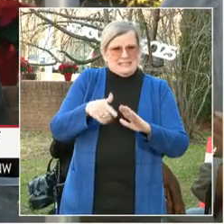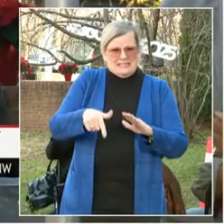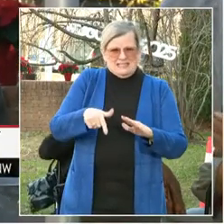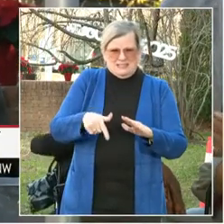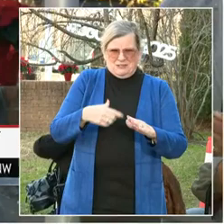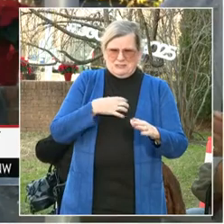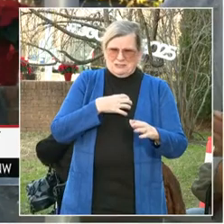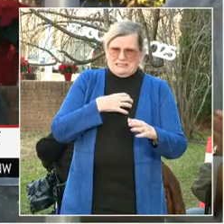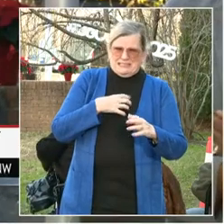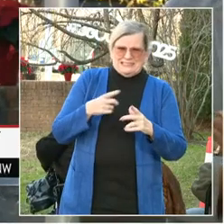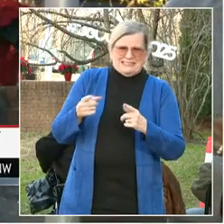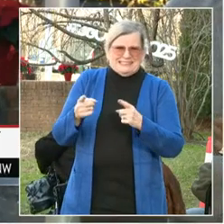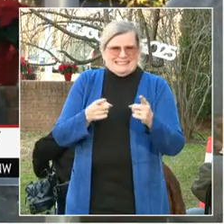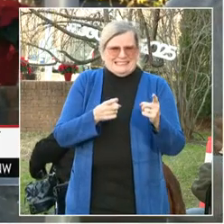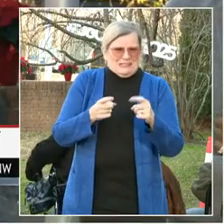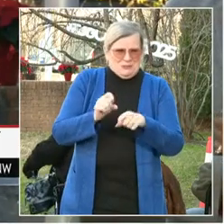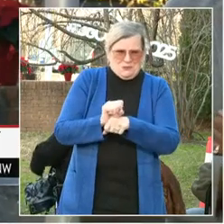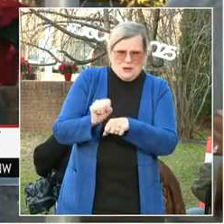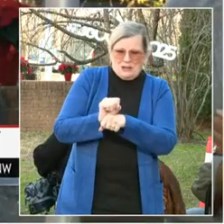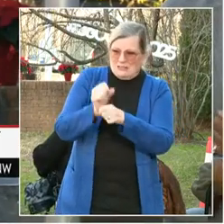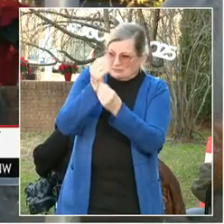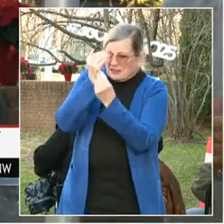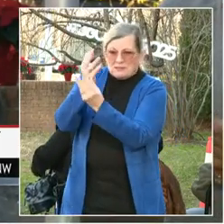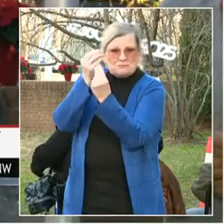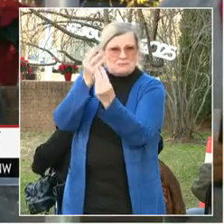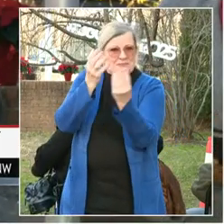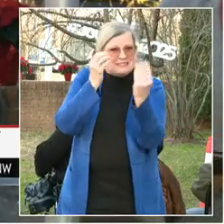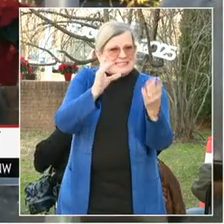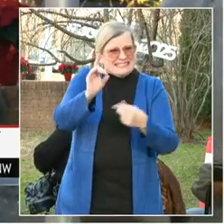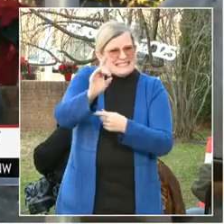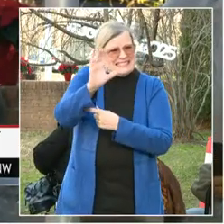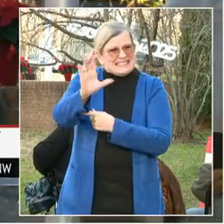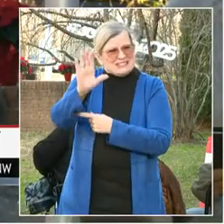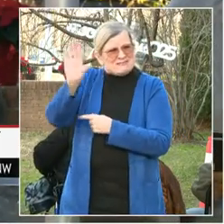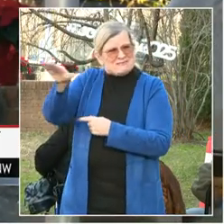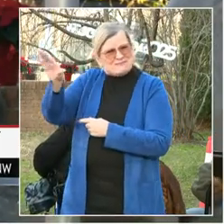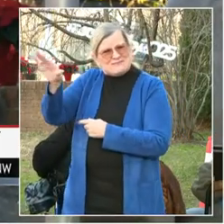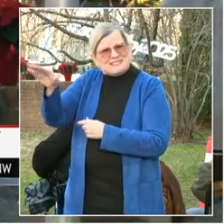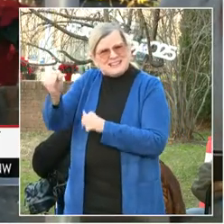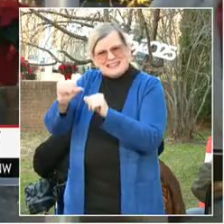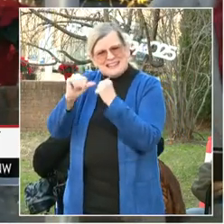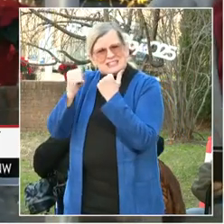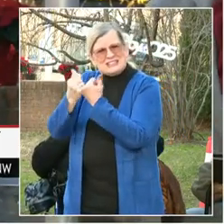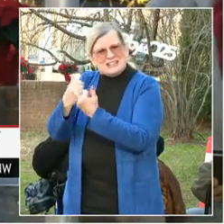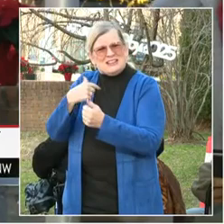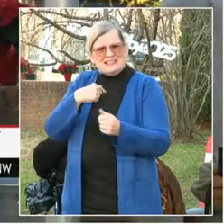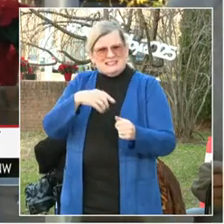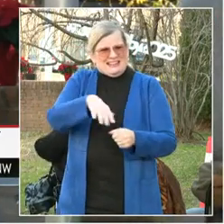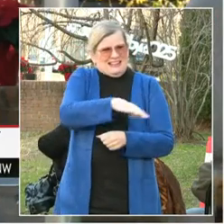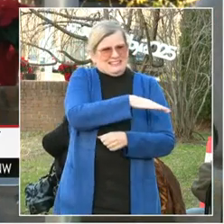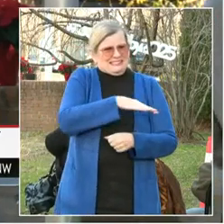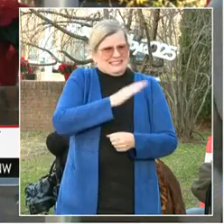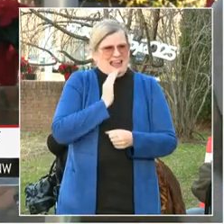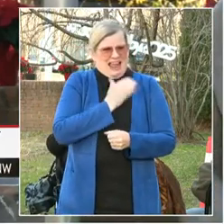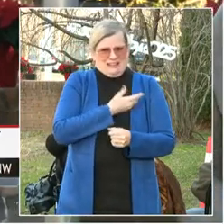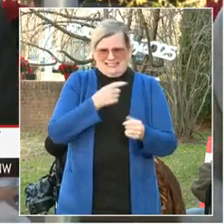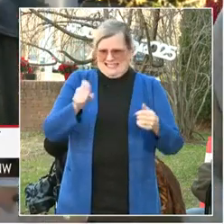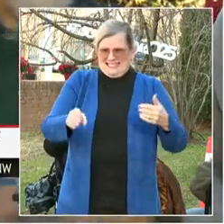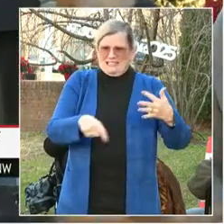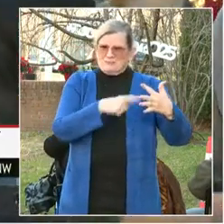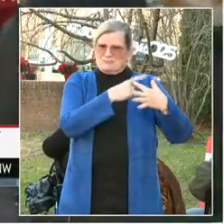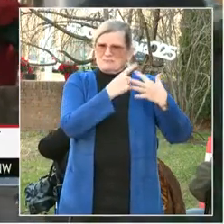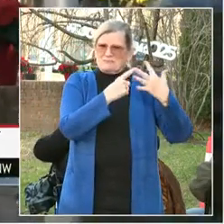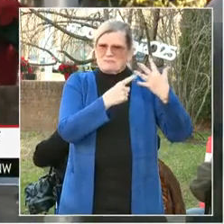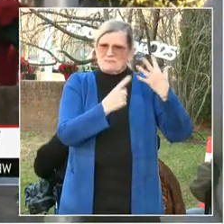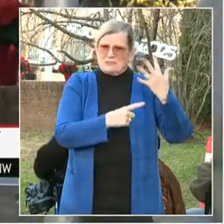its needs and desires to the district agencies so that we can make these ambitious goals a reality. Thank you very much.